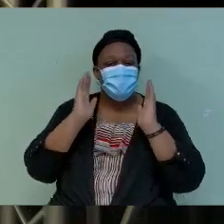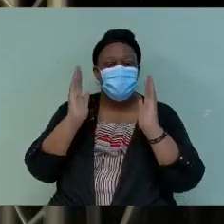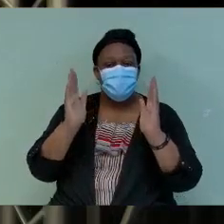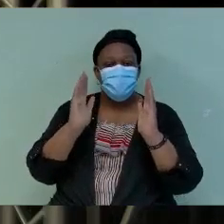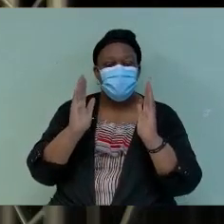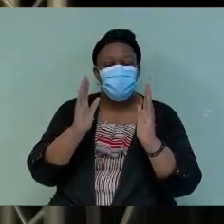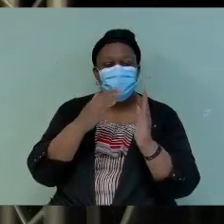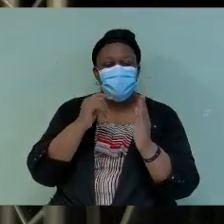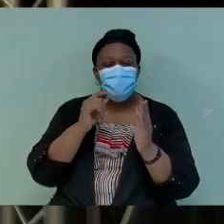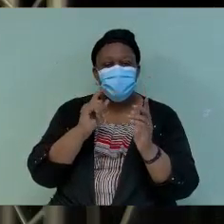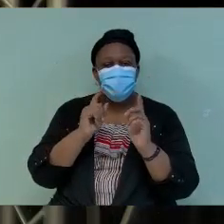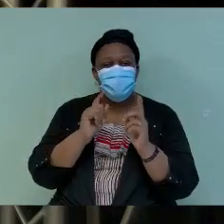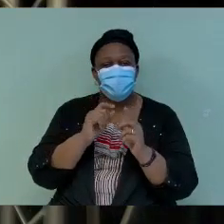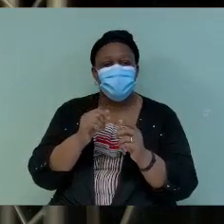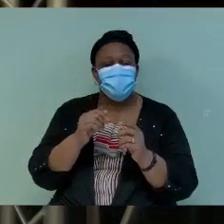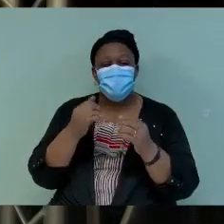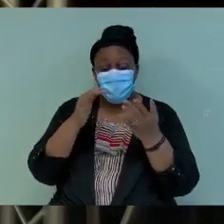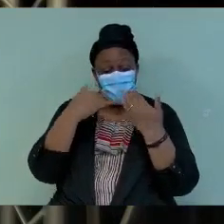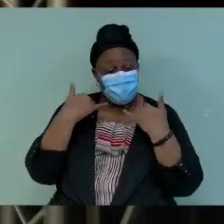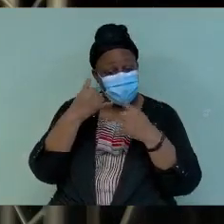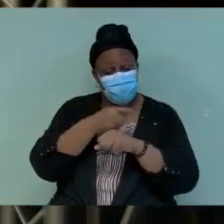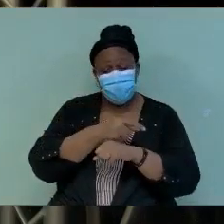Today, I'm happy to please that there were no arrests